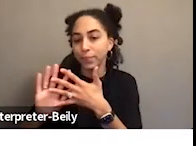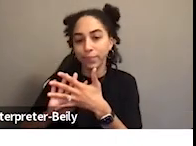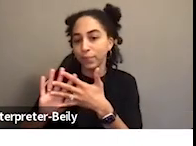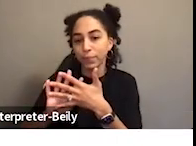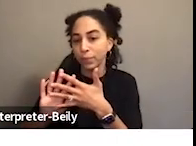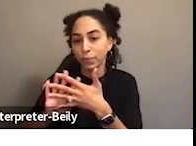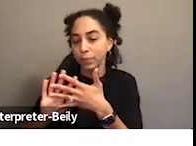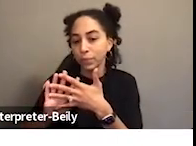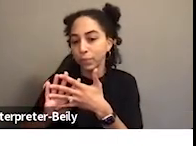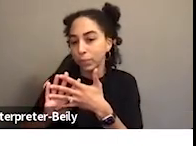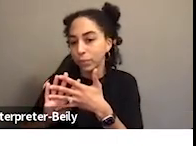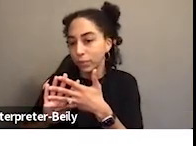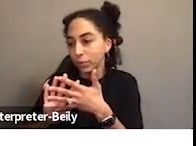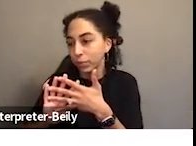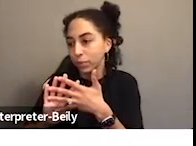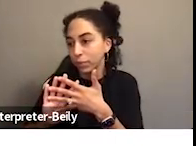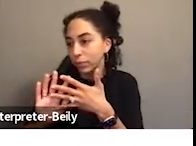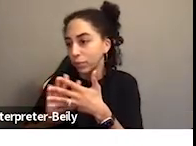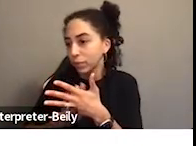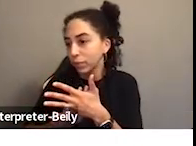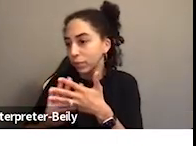staff have at